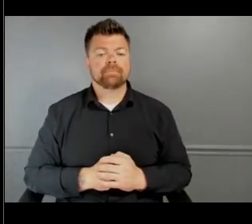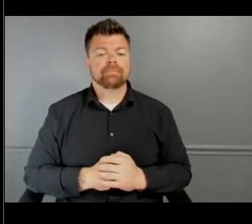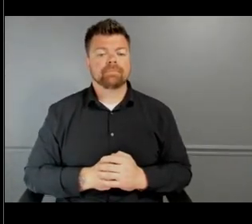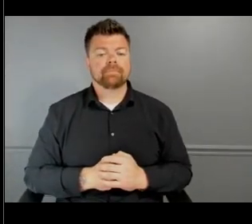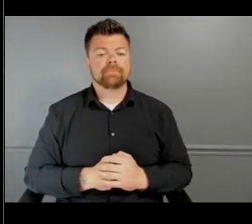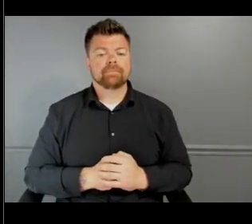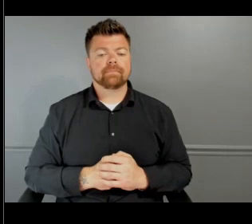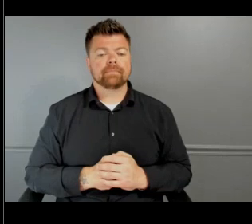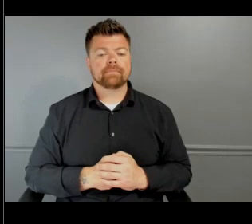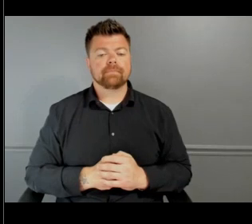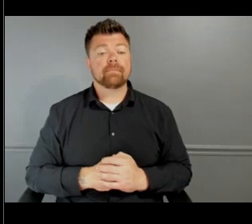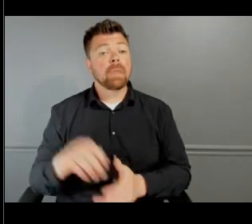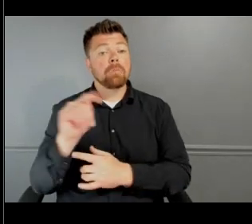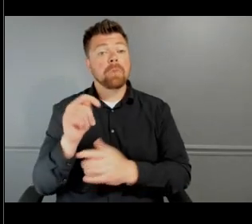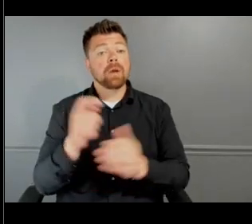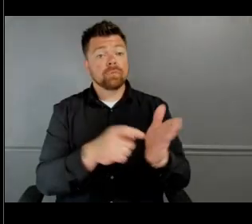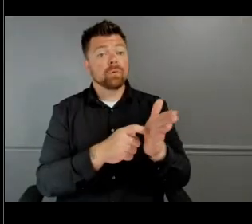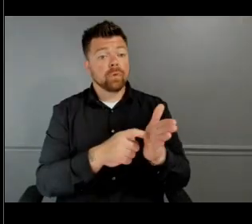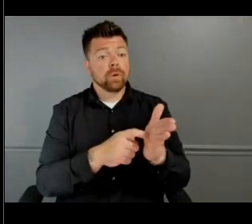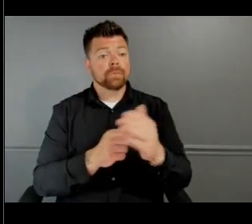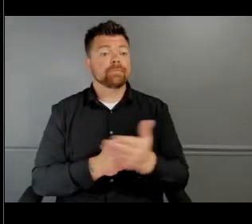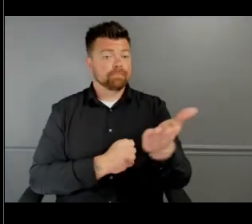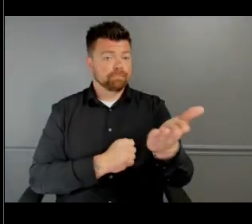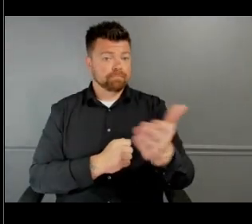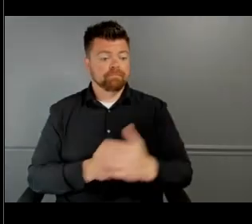Additional bathroom requirements.